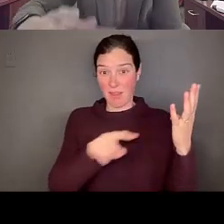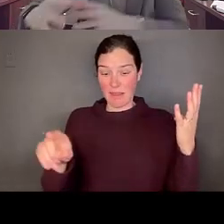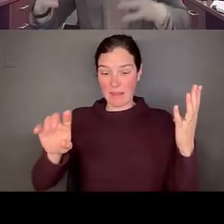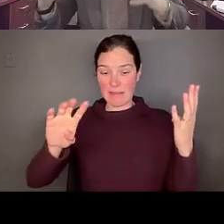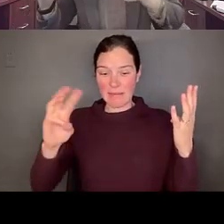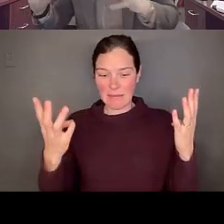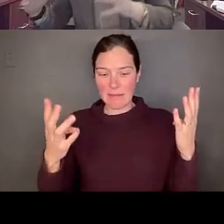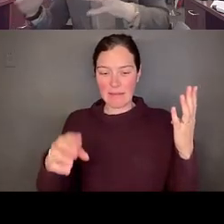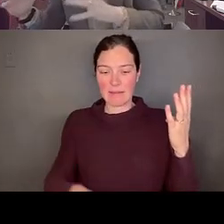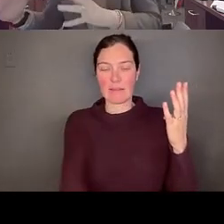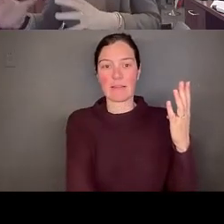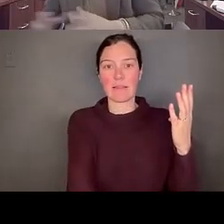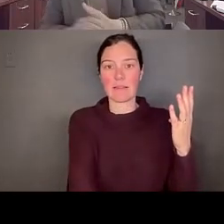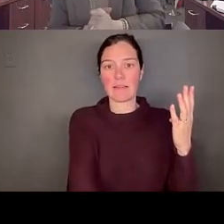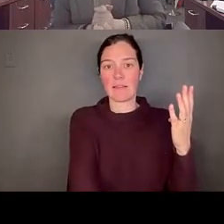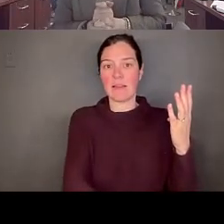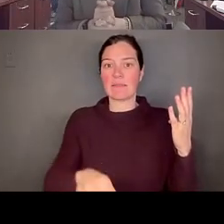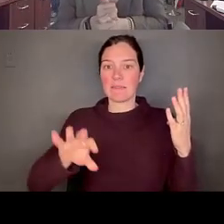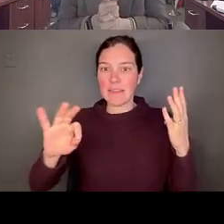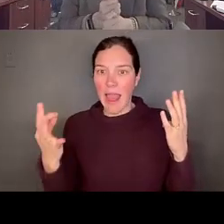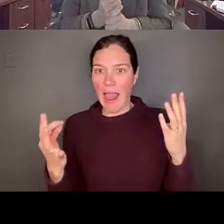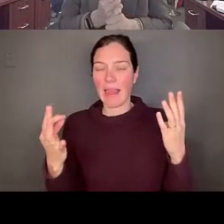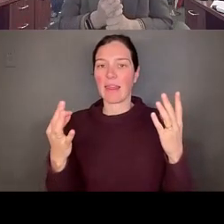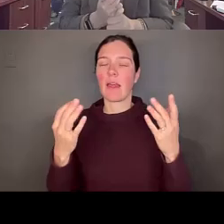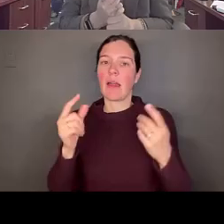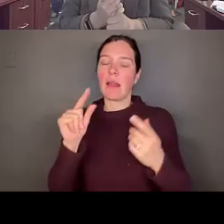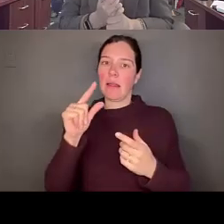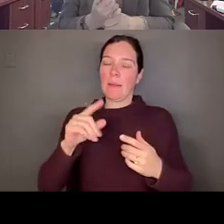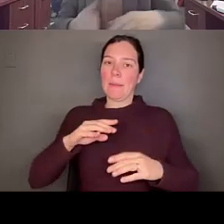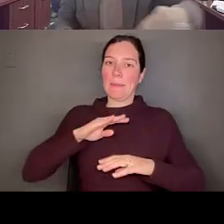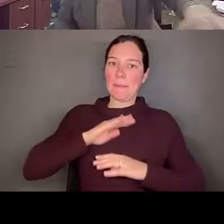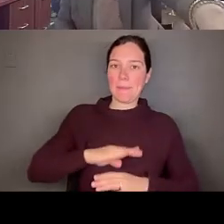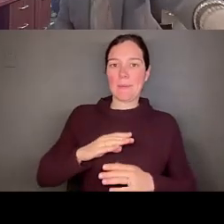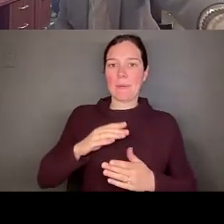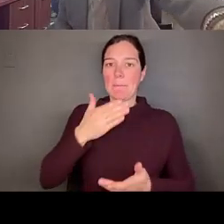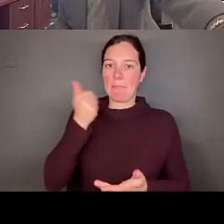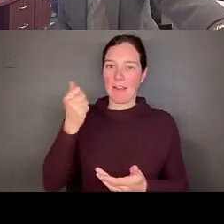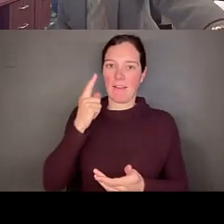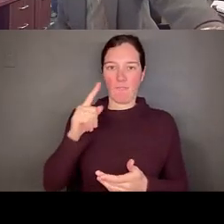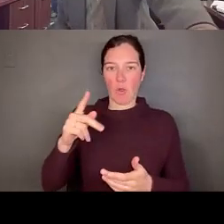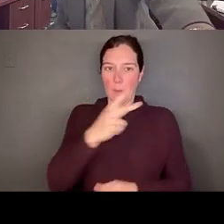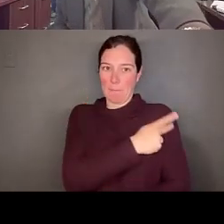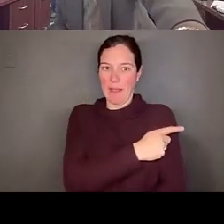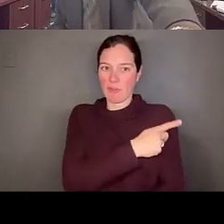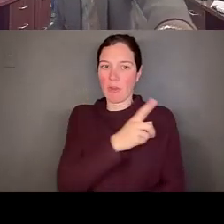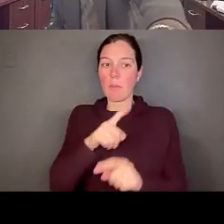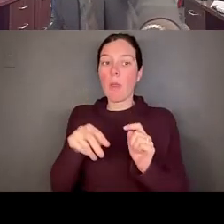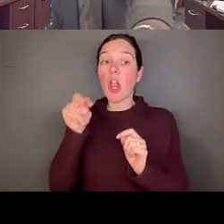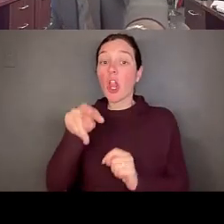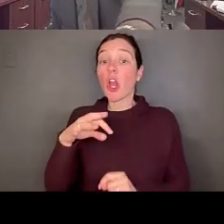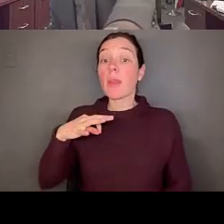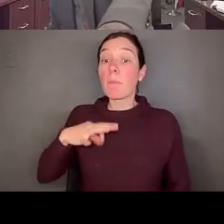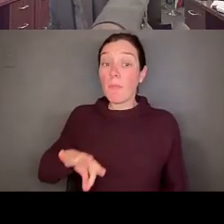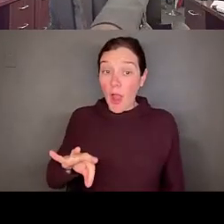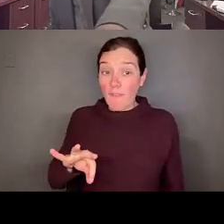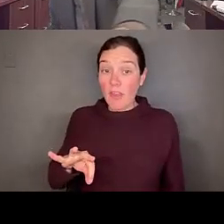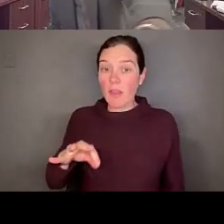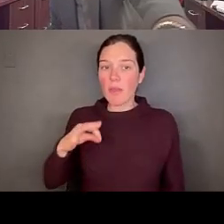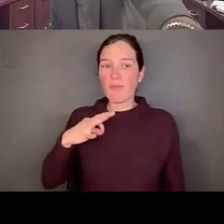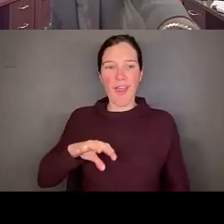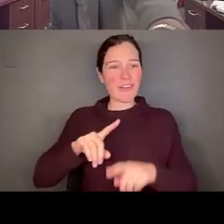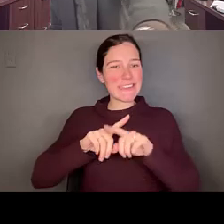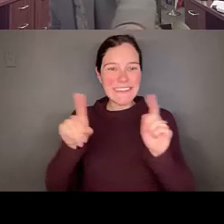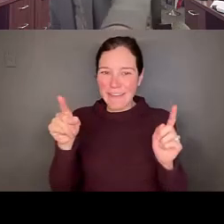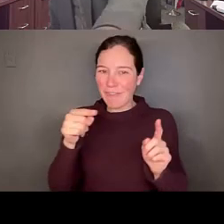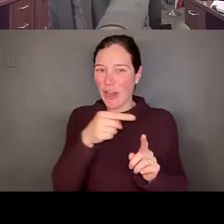to ninth, a little bit of relief for employers and patients and consumers. But look at the profits. They are moving in a very different range.